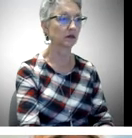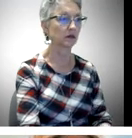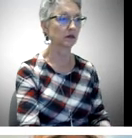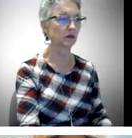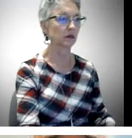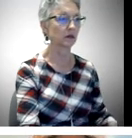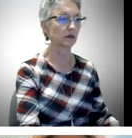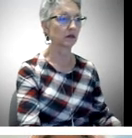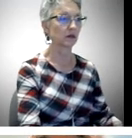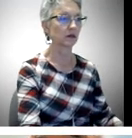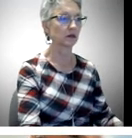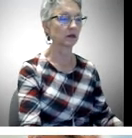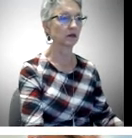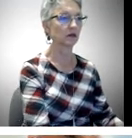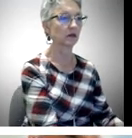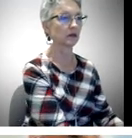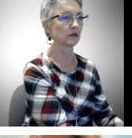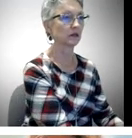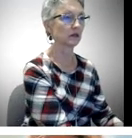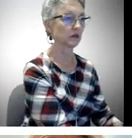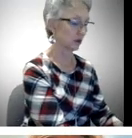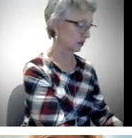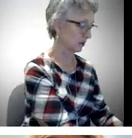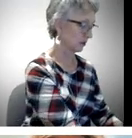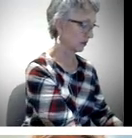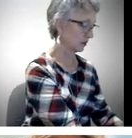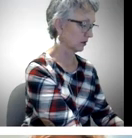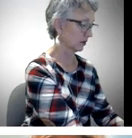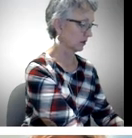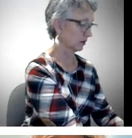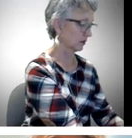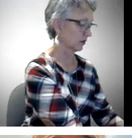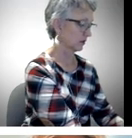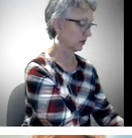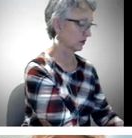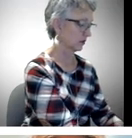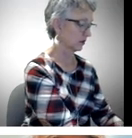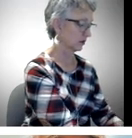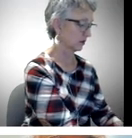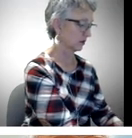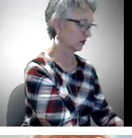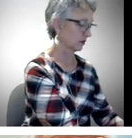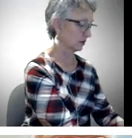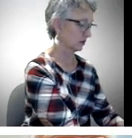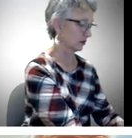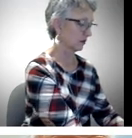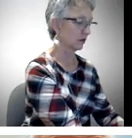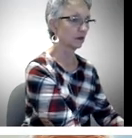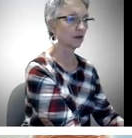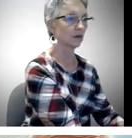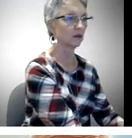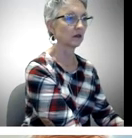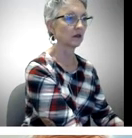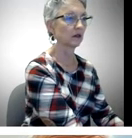feel hopeless. And a lot of times, you go into a nursing home, you go into a state supported living center, or you go into a